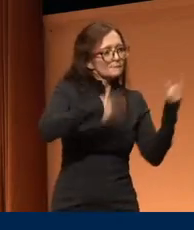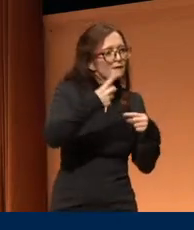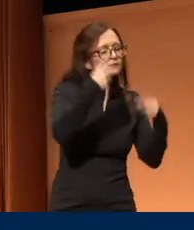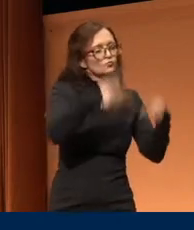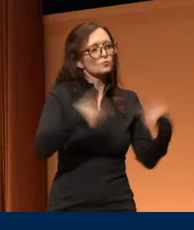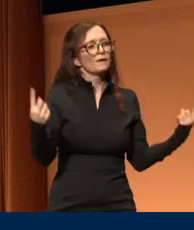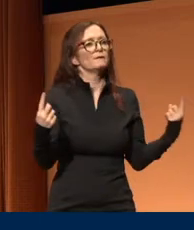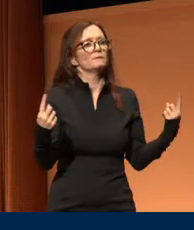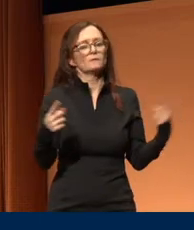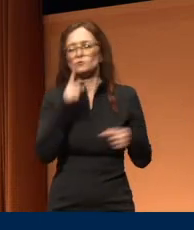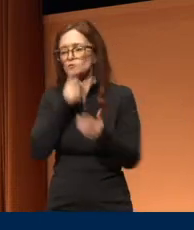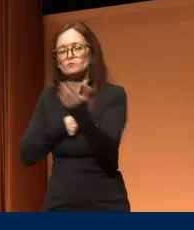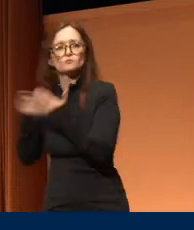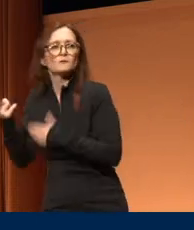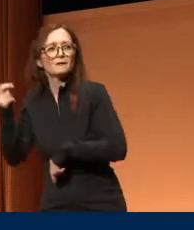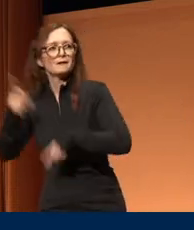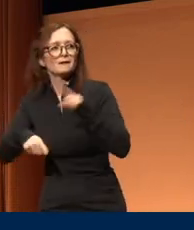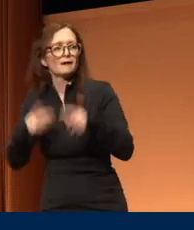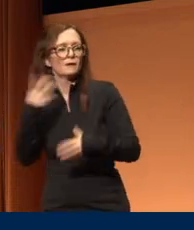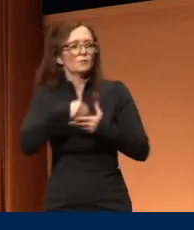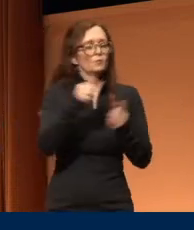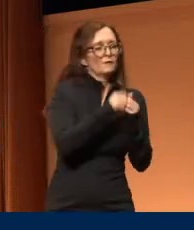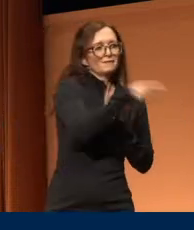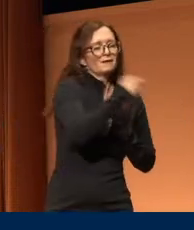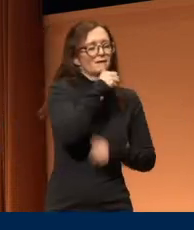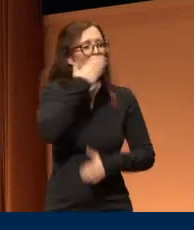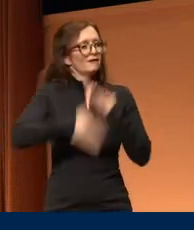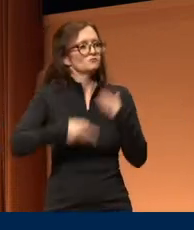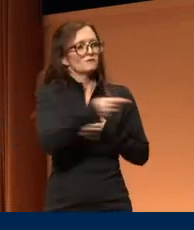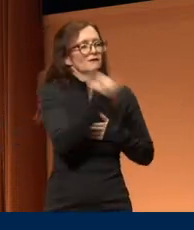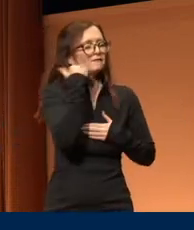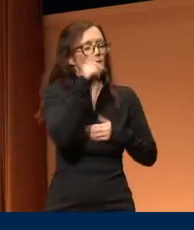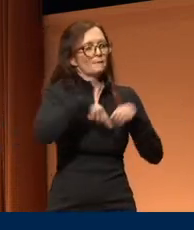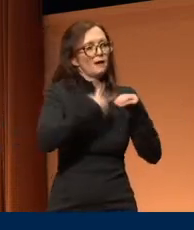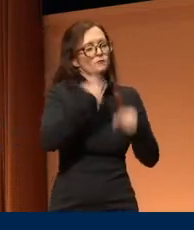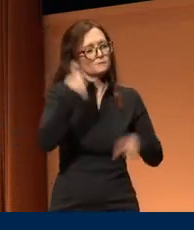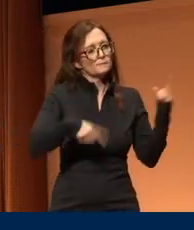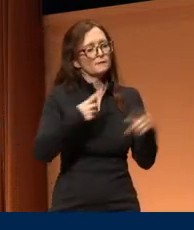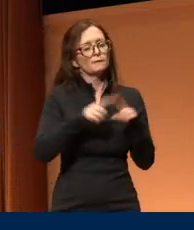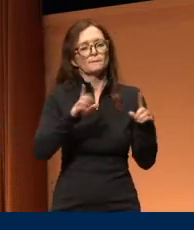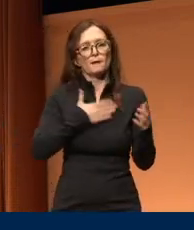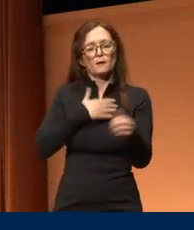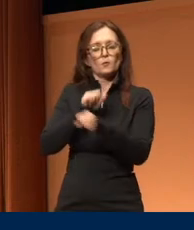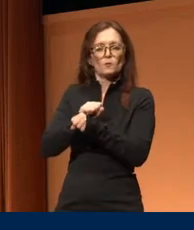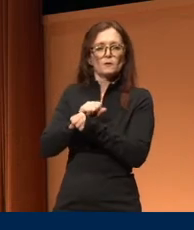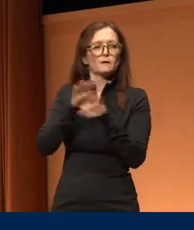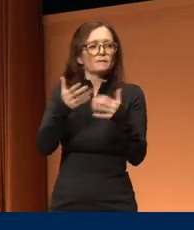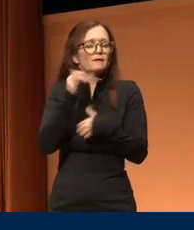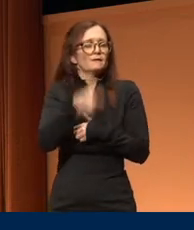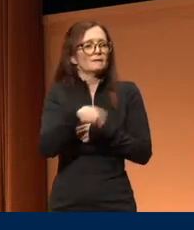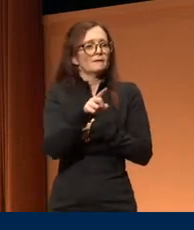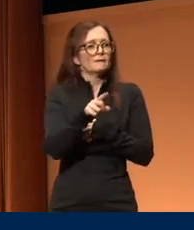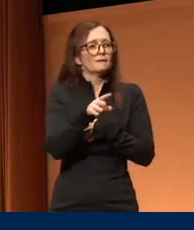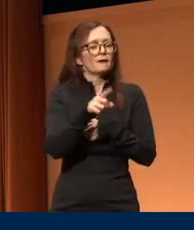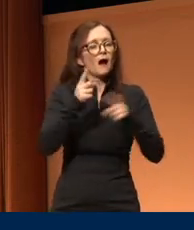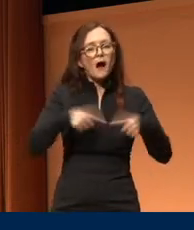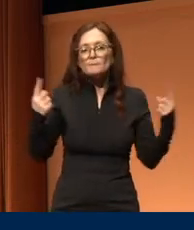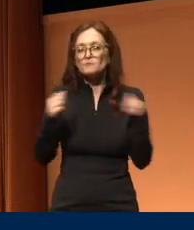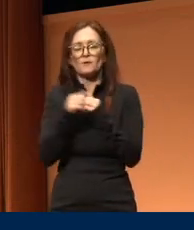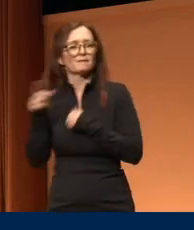disagreement, truth claims can only put an end to it. My own work has largely consisted of arguing the